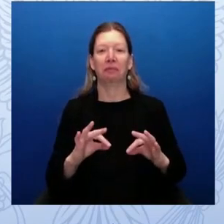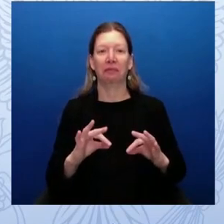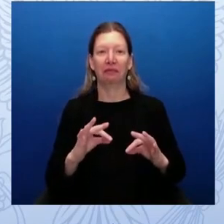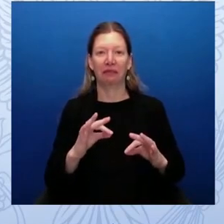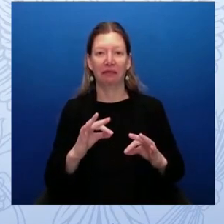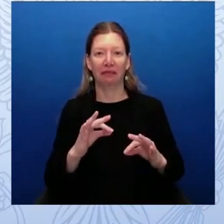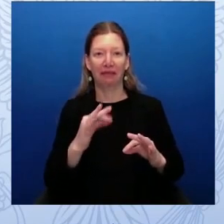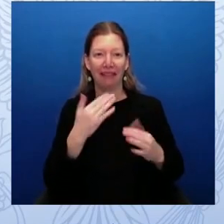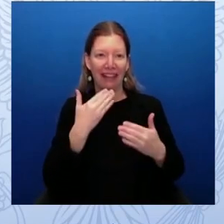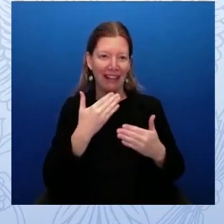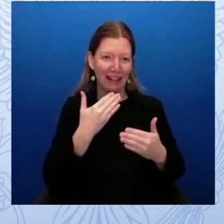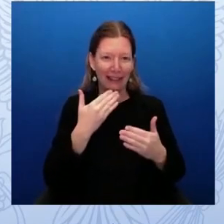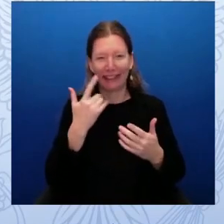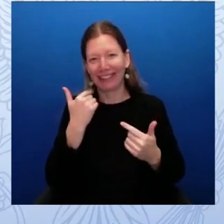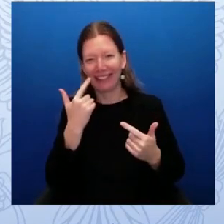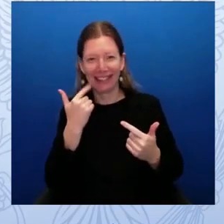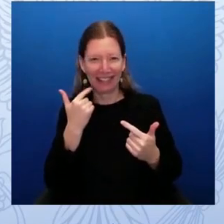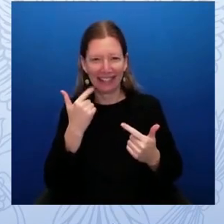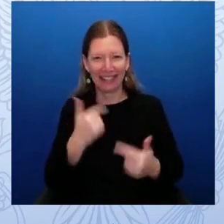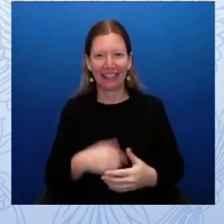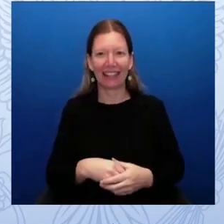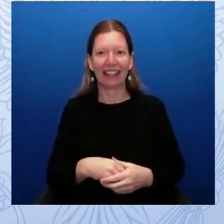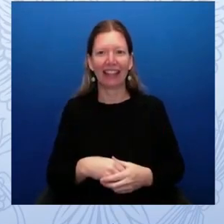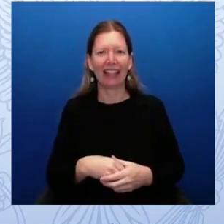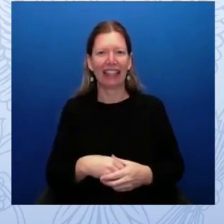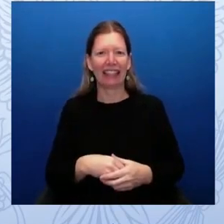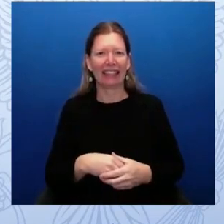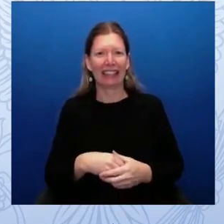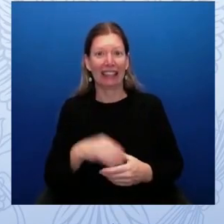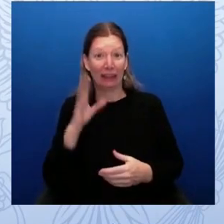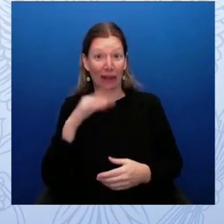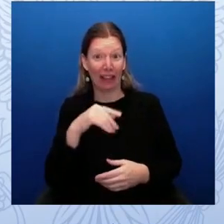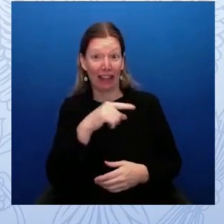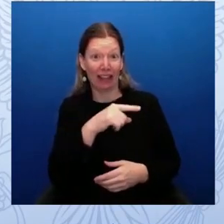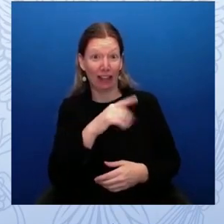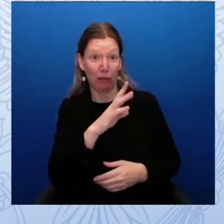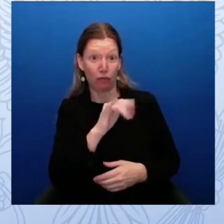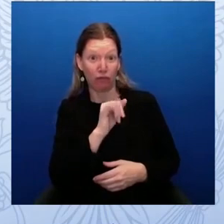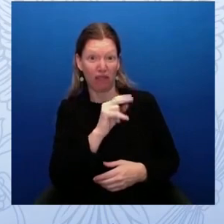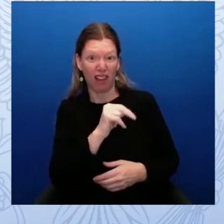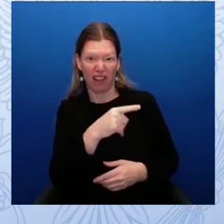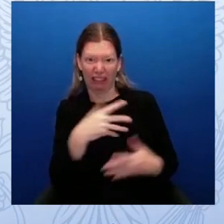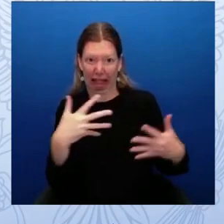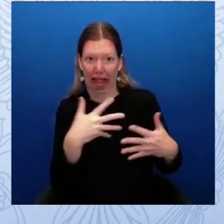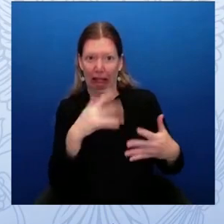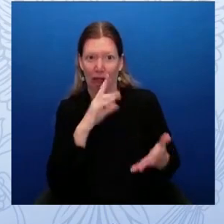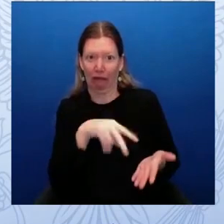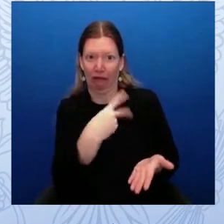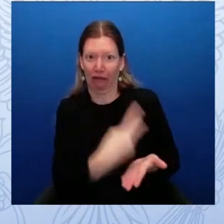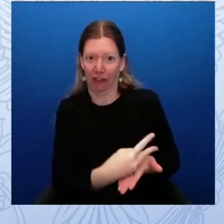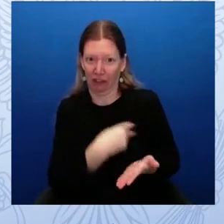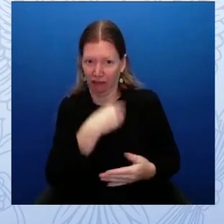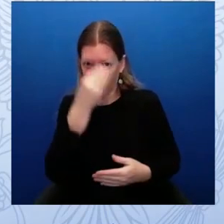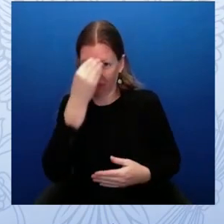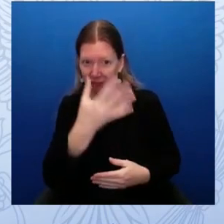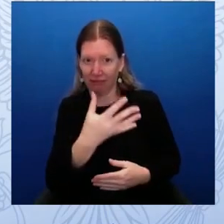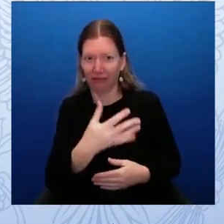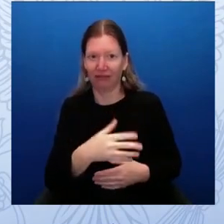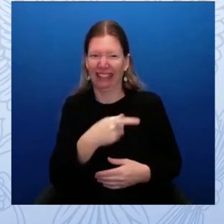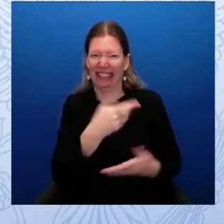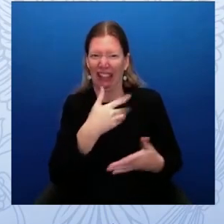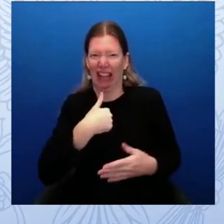Hold on, okay. You know he's scared to death I'm gonna fall. Yes. Wasn't that an incredible